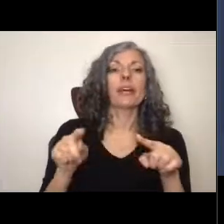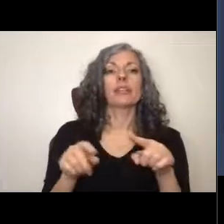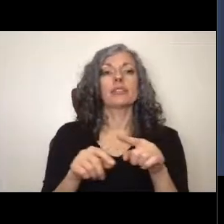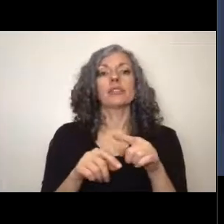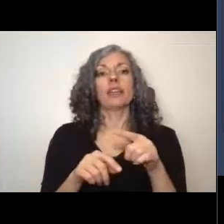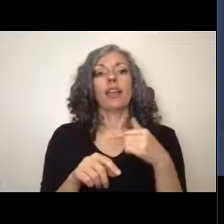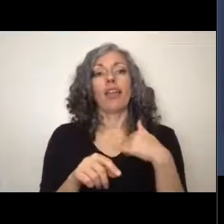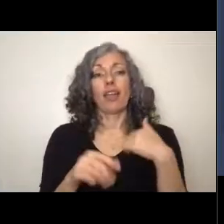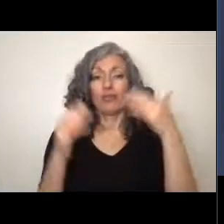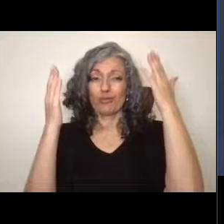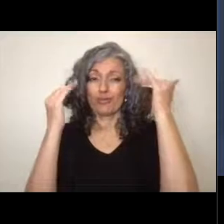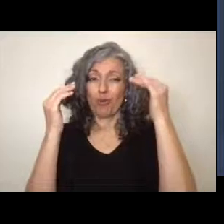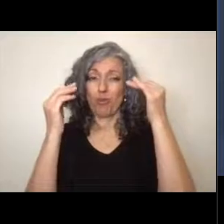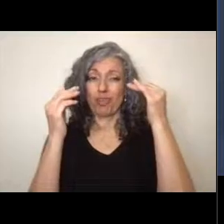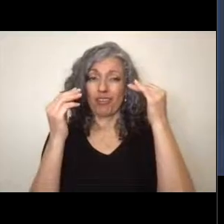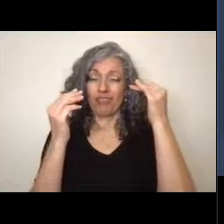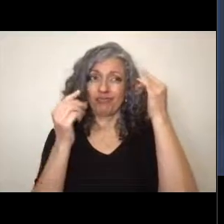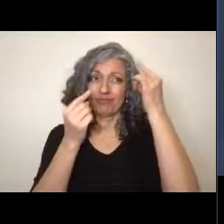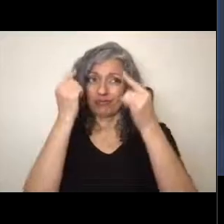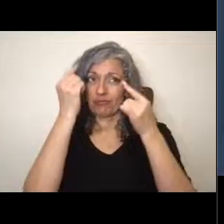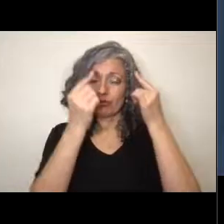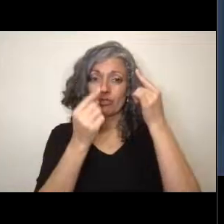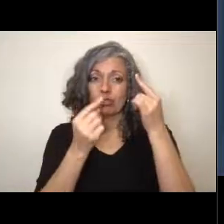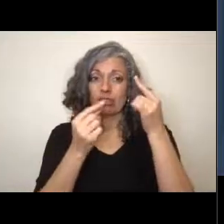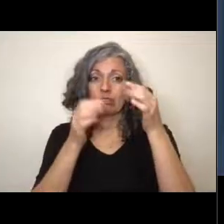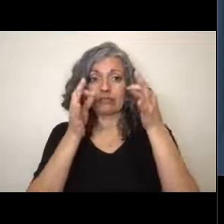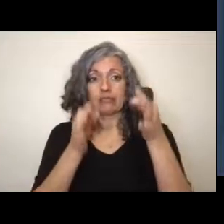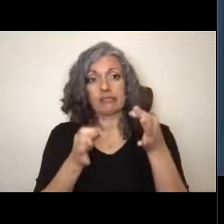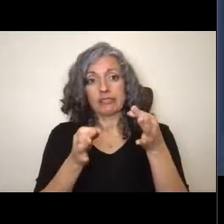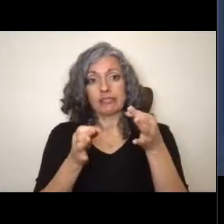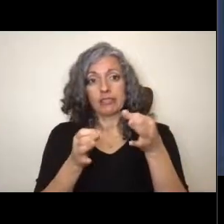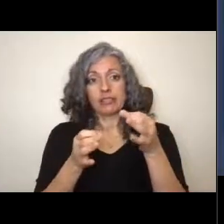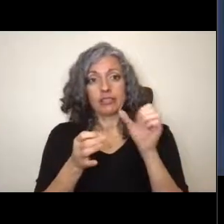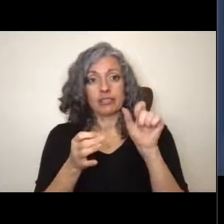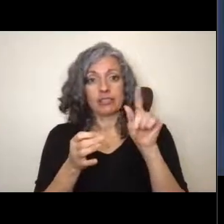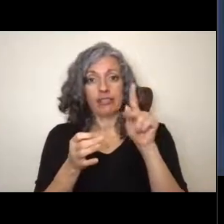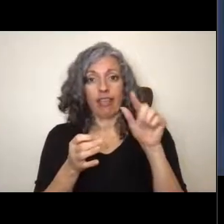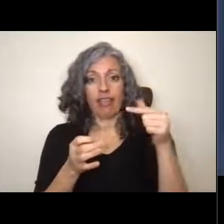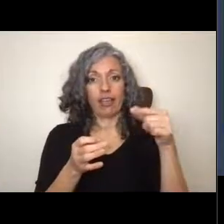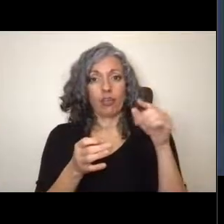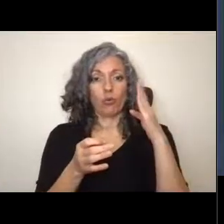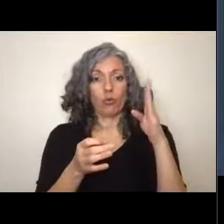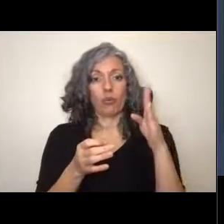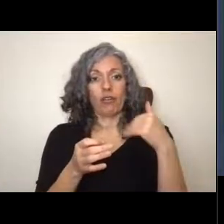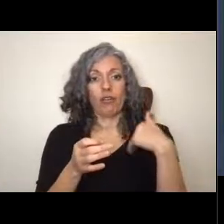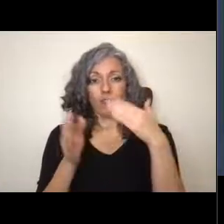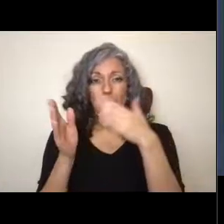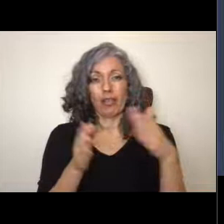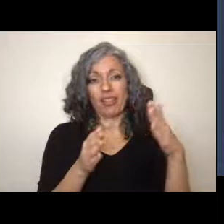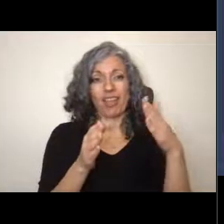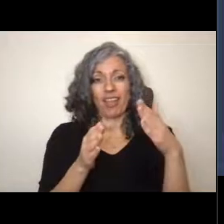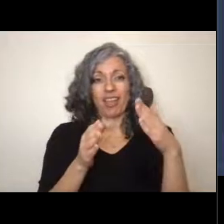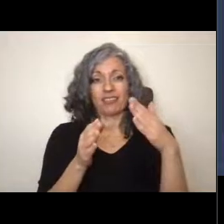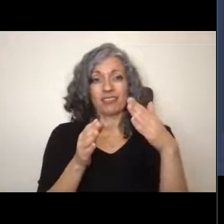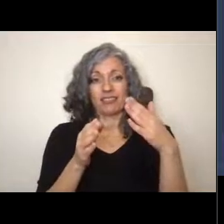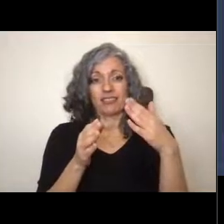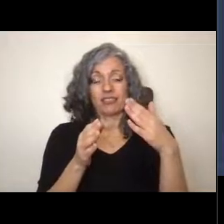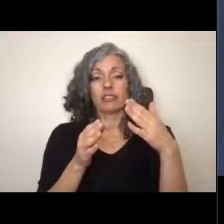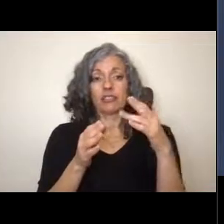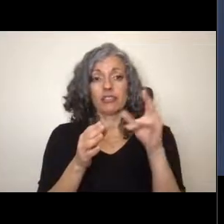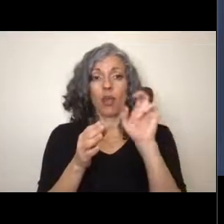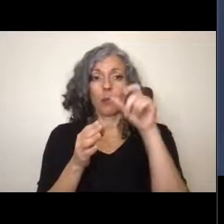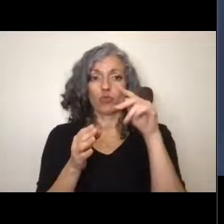hoping and wondering whether the City of Southgate and SCAG are going to have some plans to upgrade those bike paths at some time